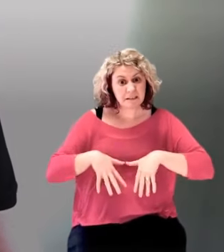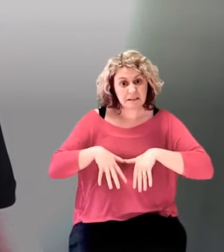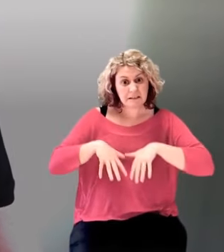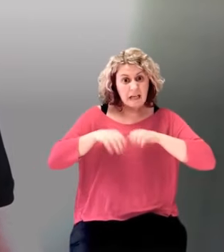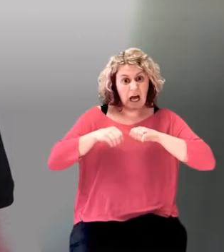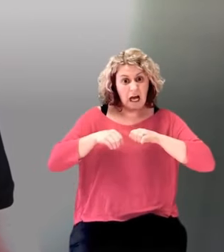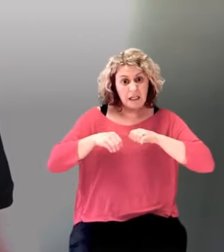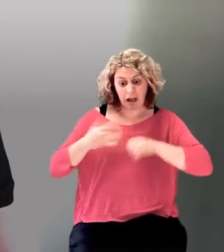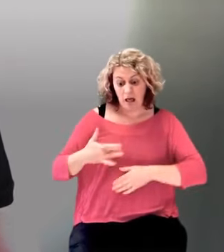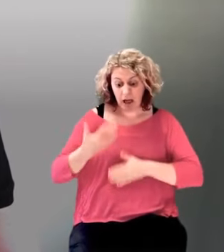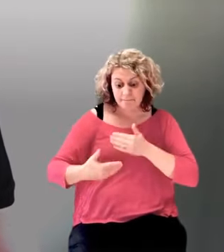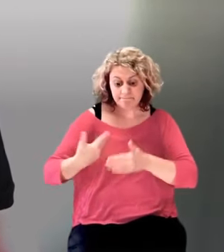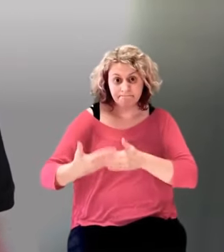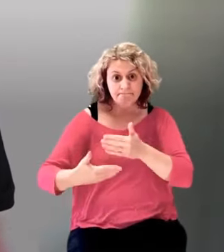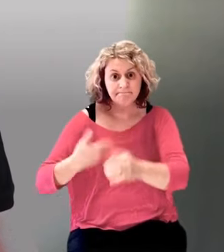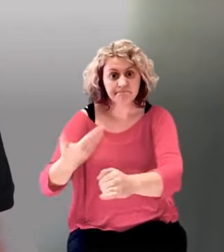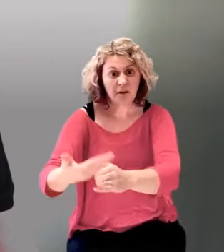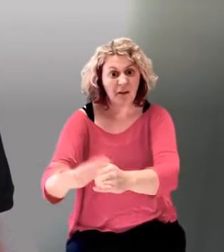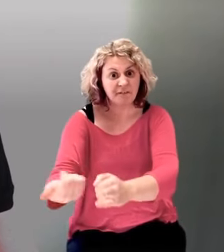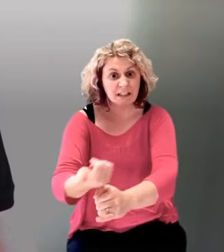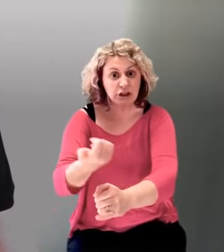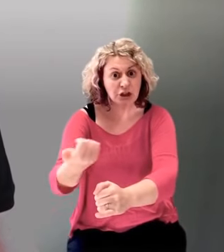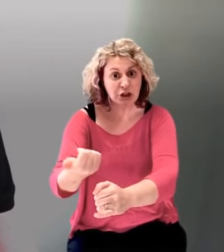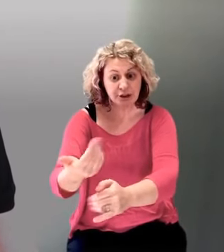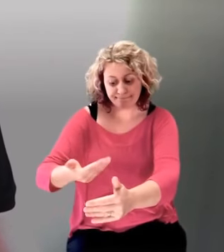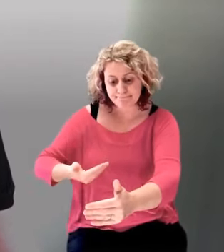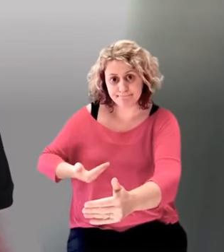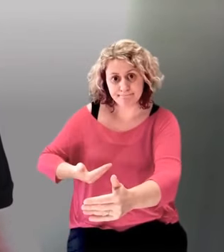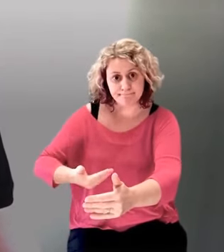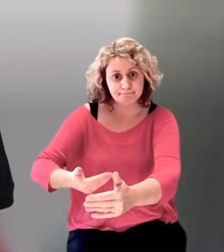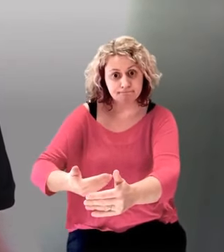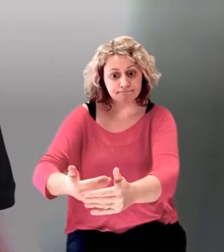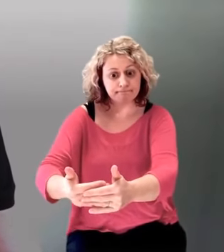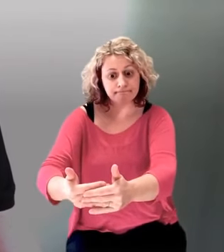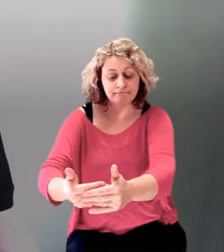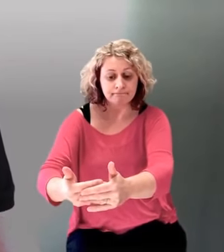the start and the finish line,